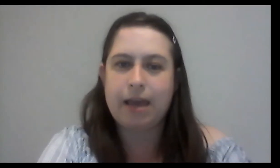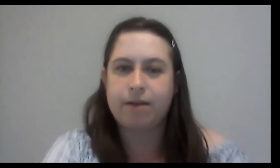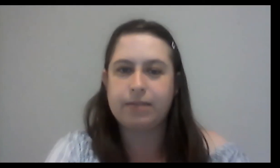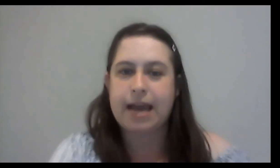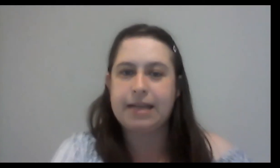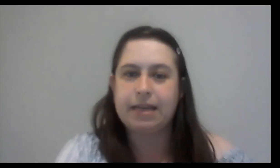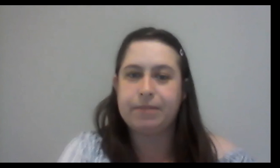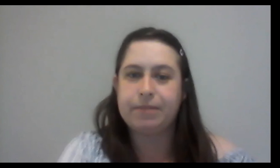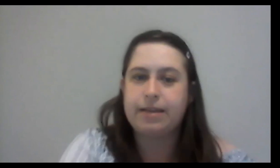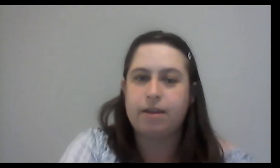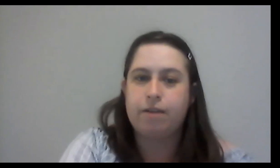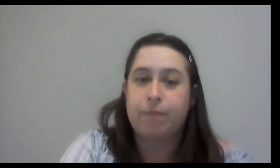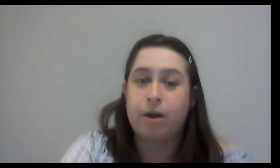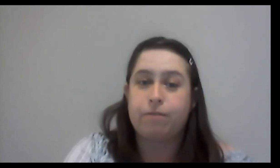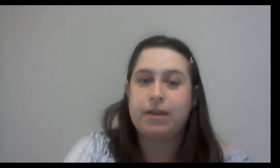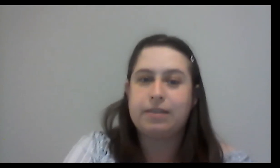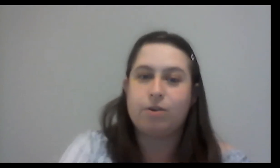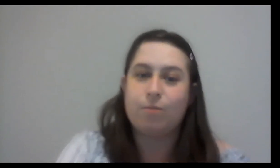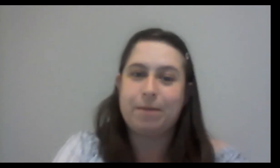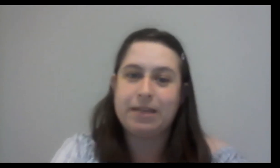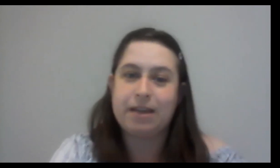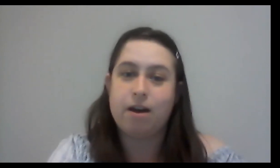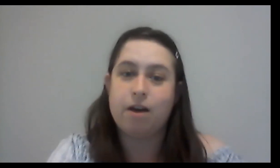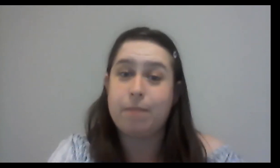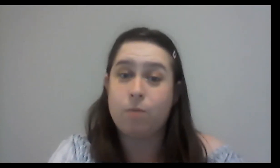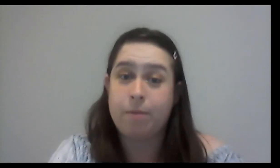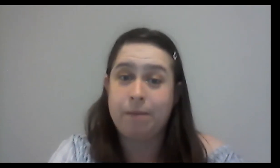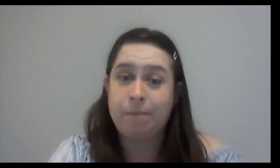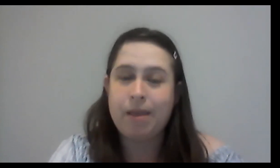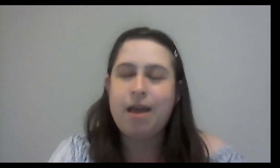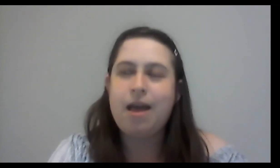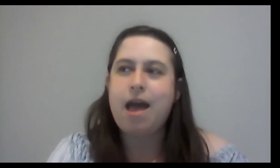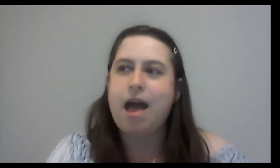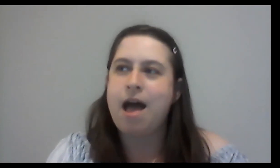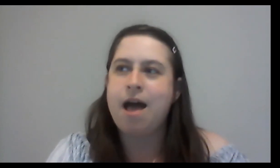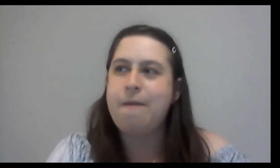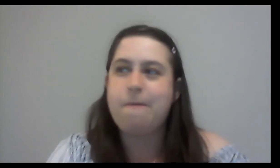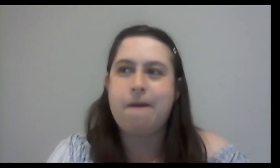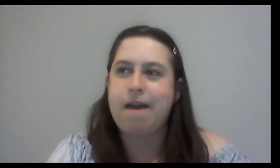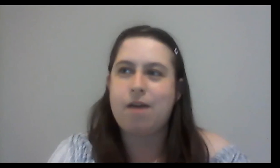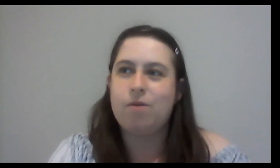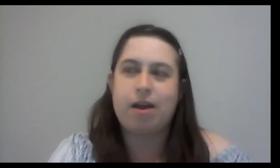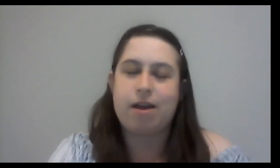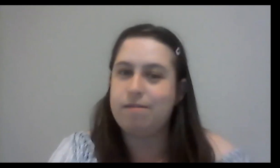Only about 18% of biographies on Wikipedia are about women.